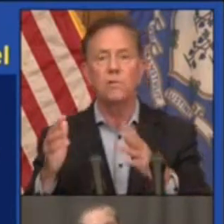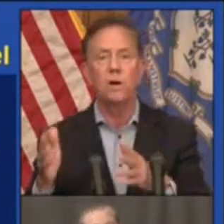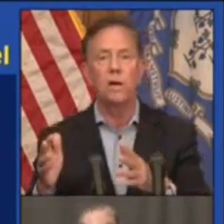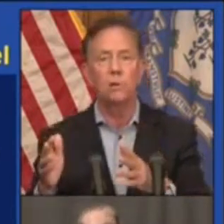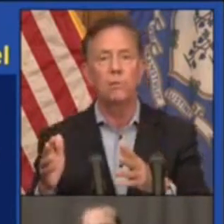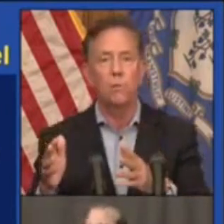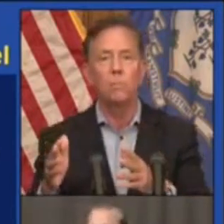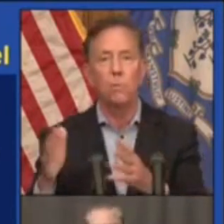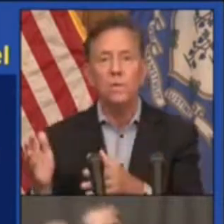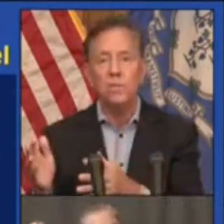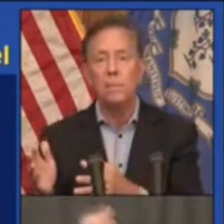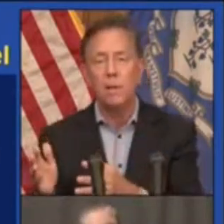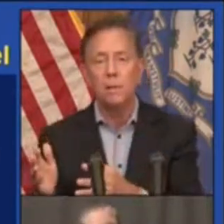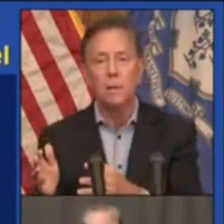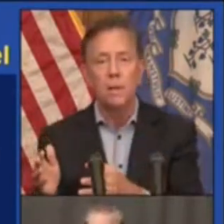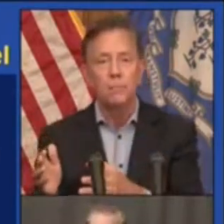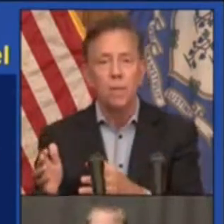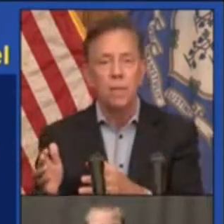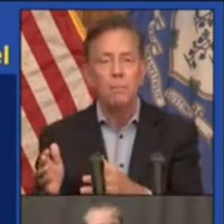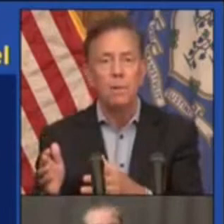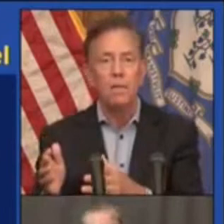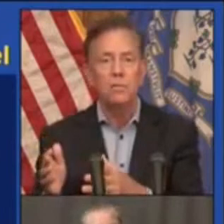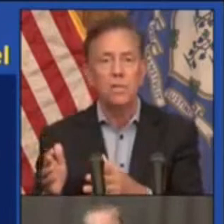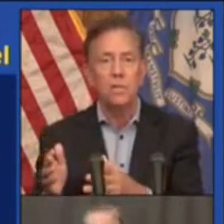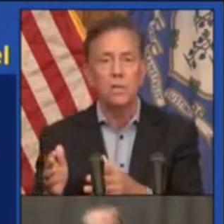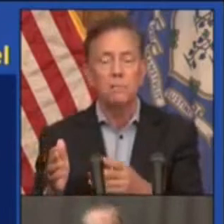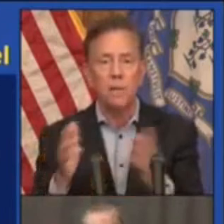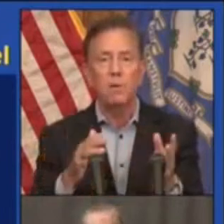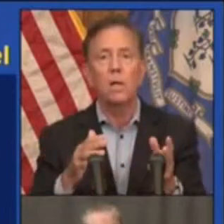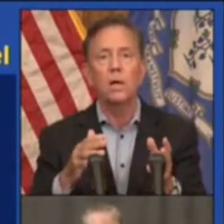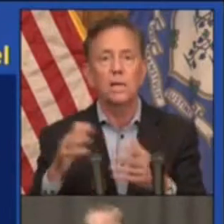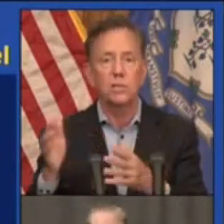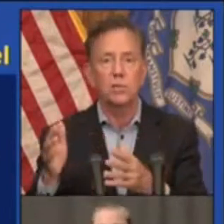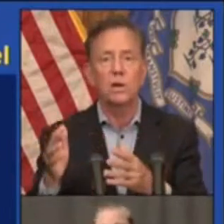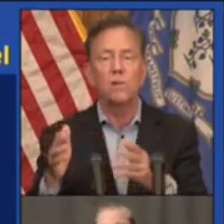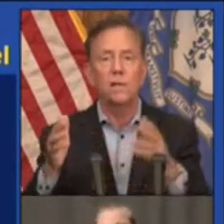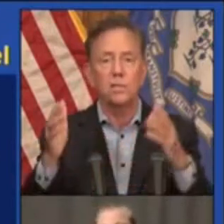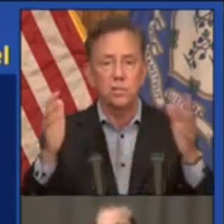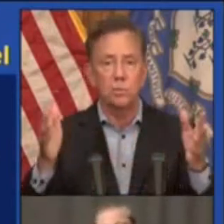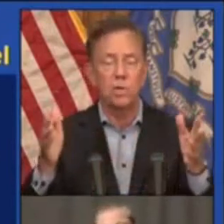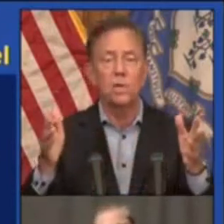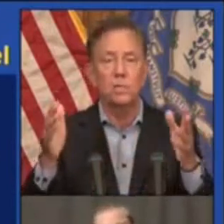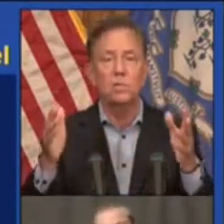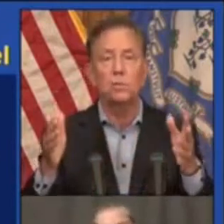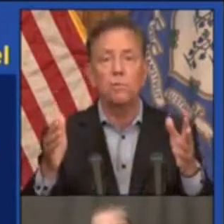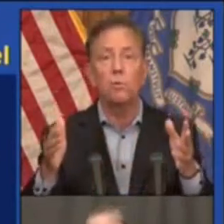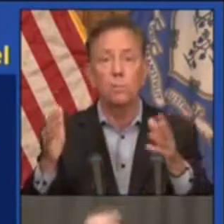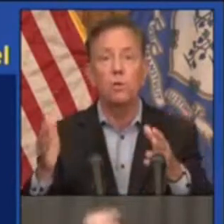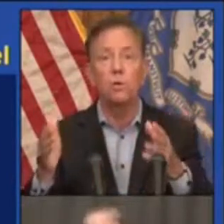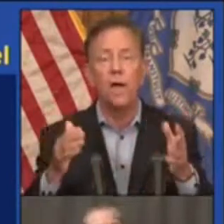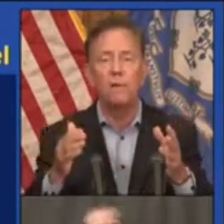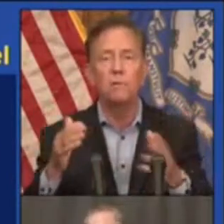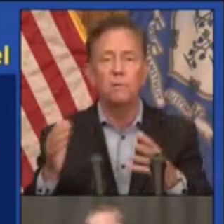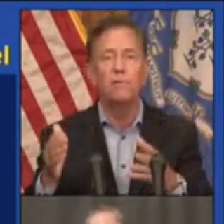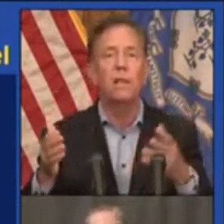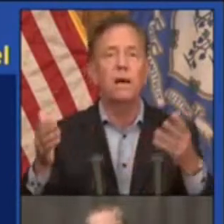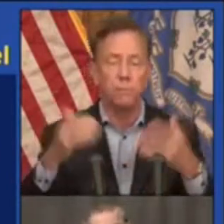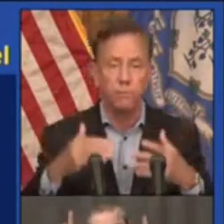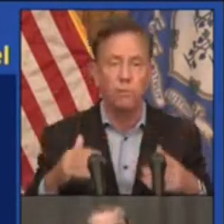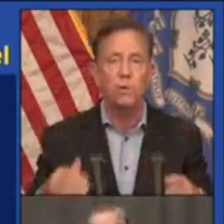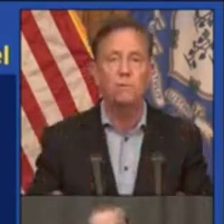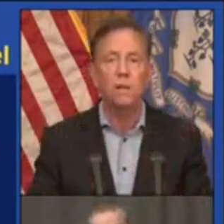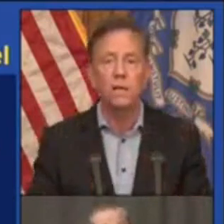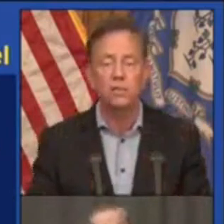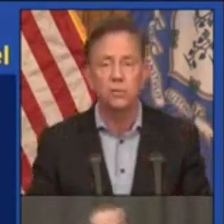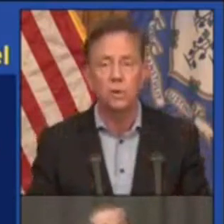travel health form. What does that mean? That means that airlines, travel agents will tell you this is a form you have to fill out before